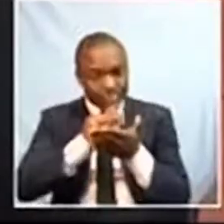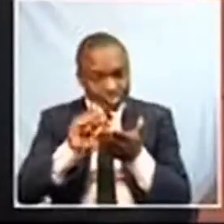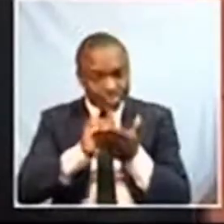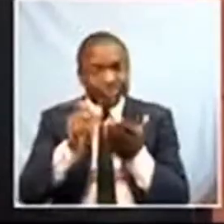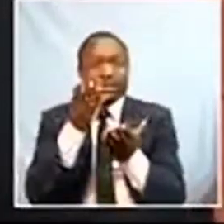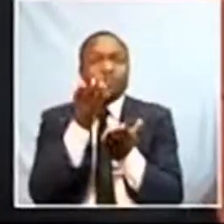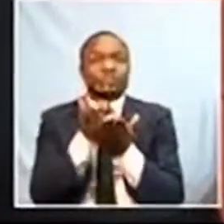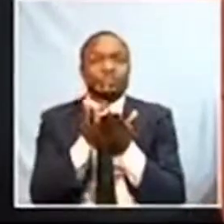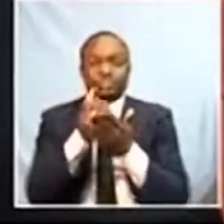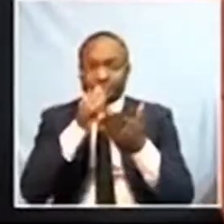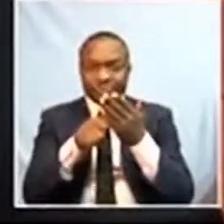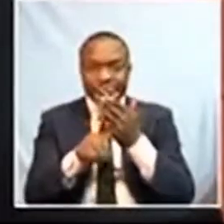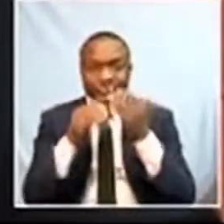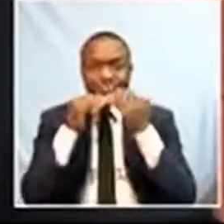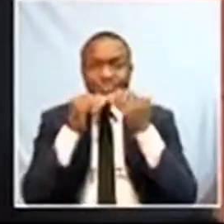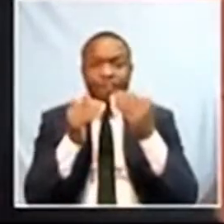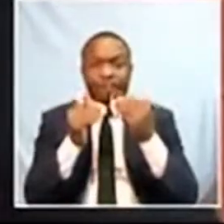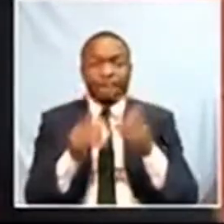Thank you.